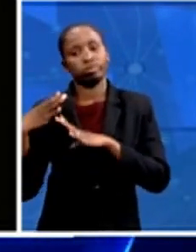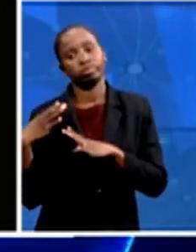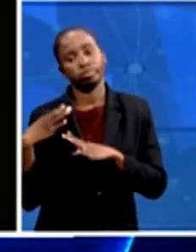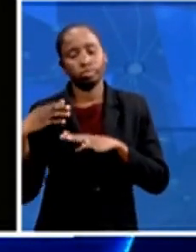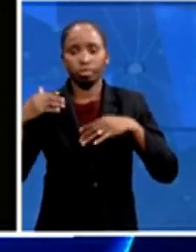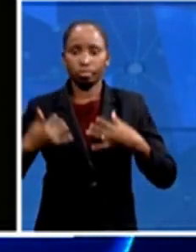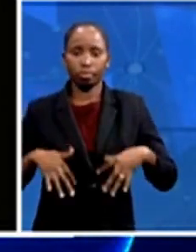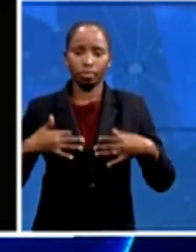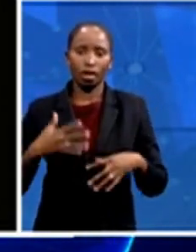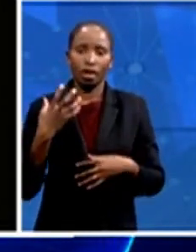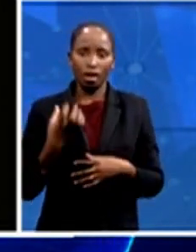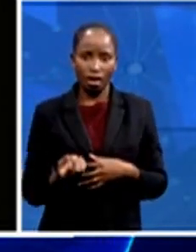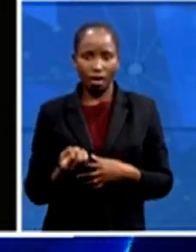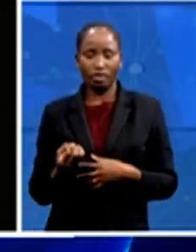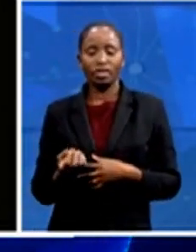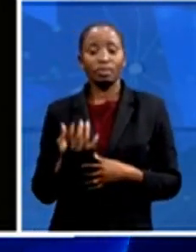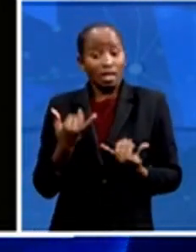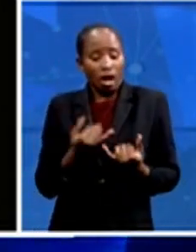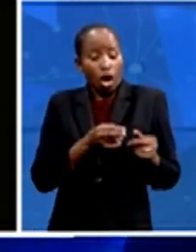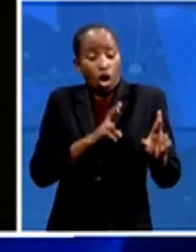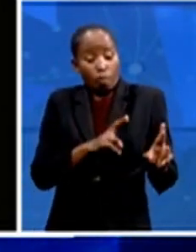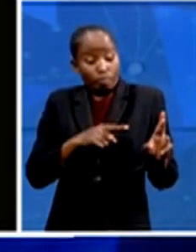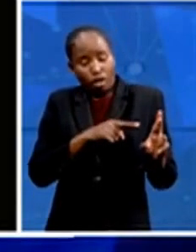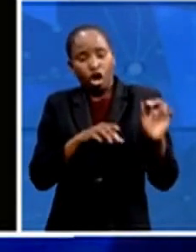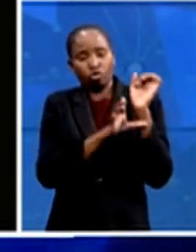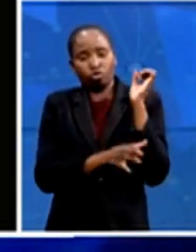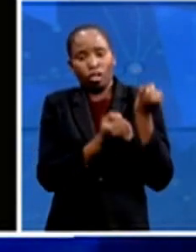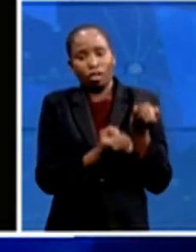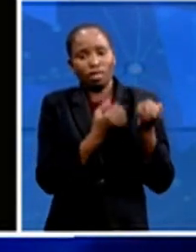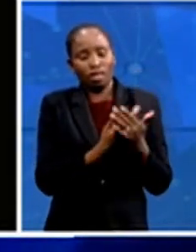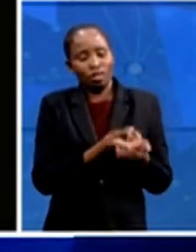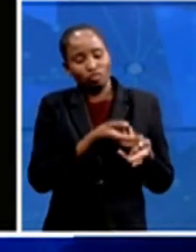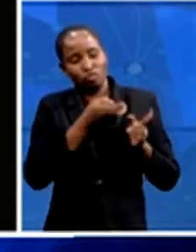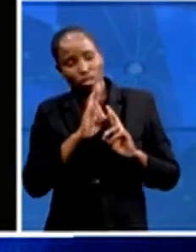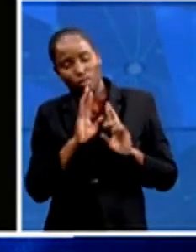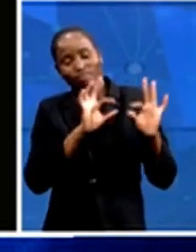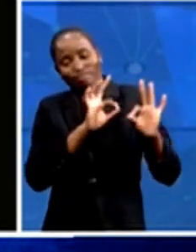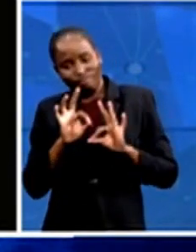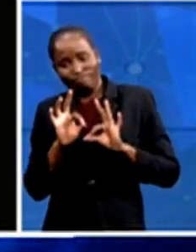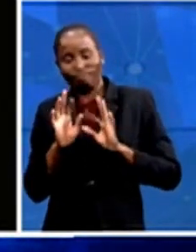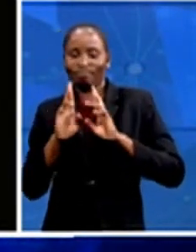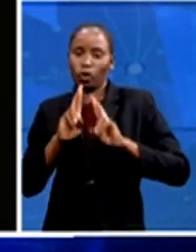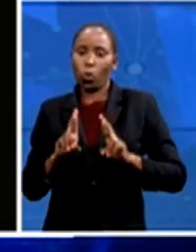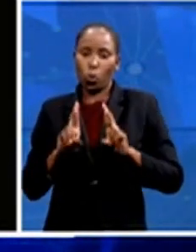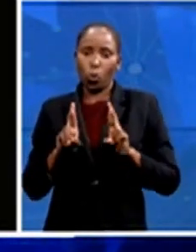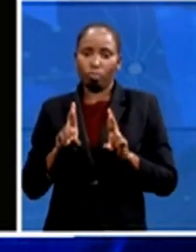courts right now to actually, grant their prayers and, somewhat rule in